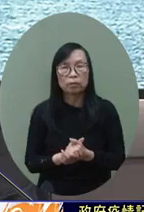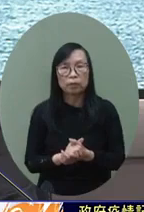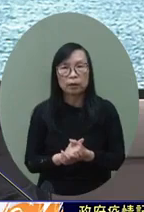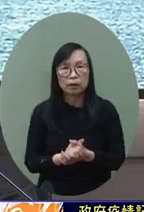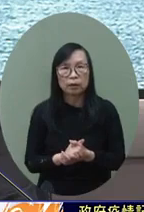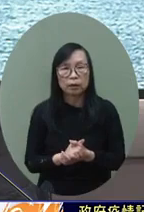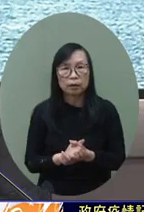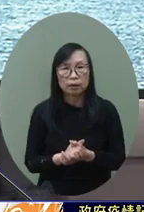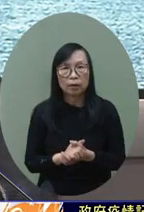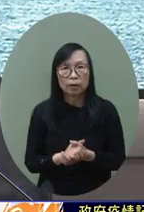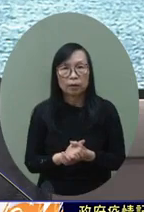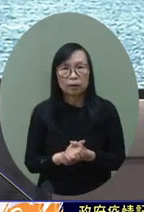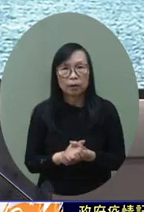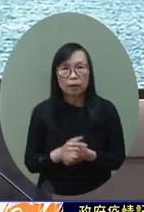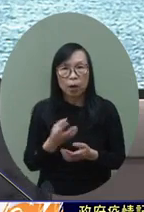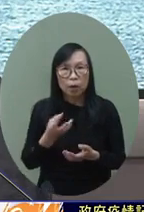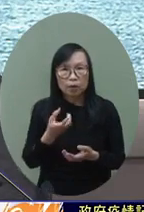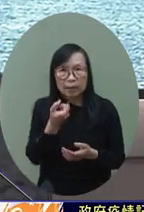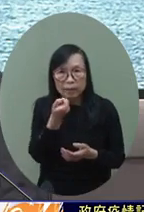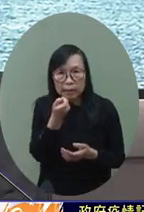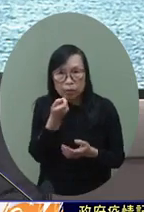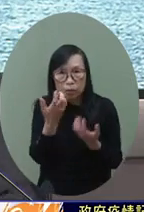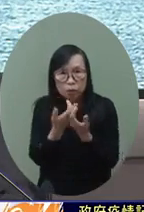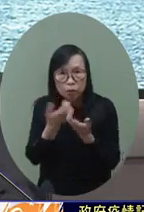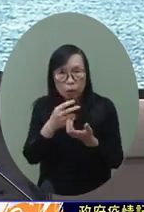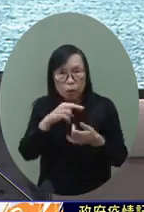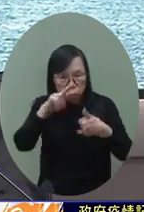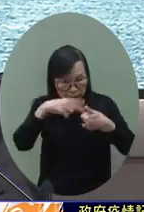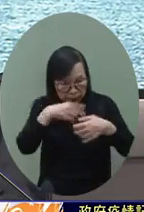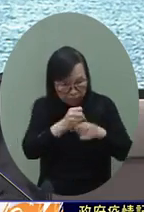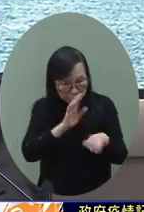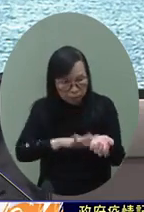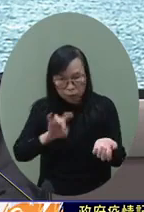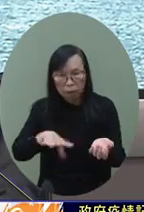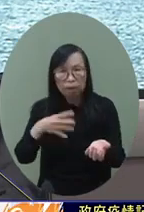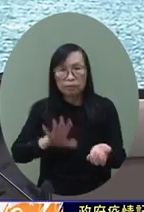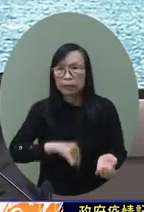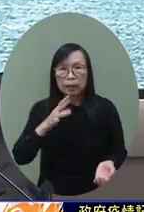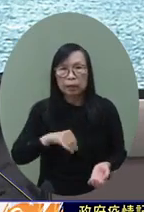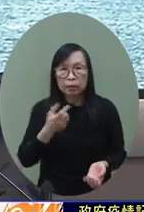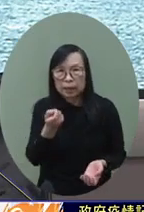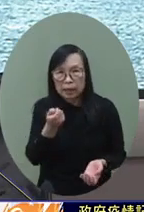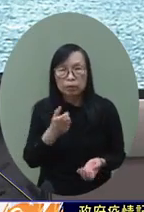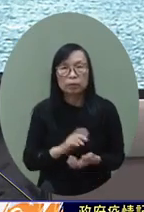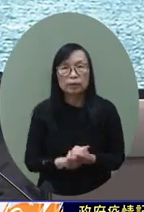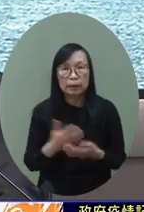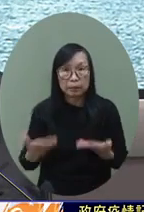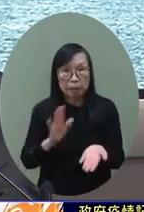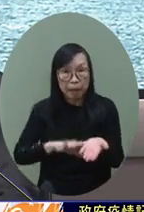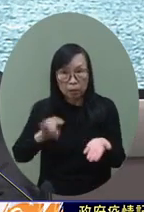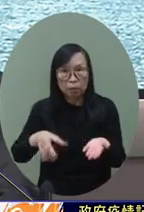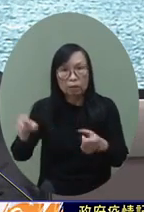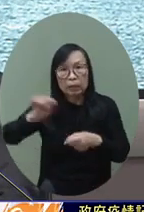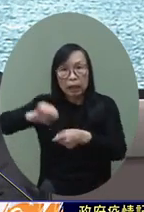of virus, so it's not detectable. So perhaps with time, the viral load will increase, and that's why the sewage surveillance